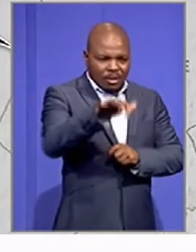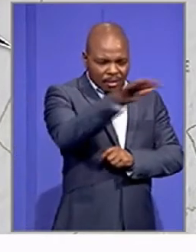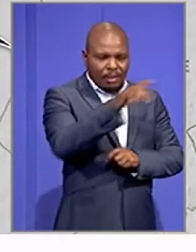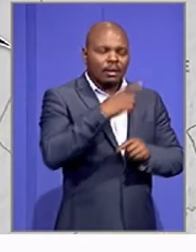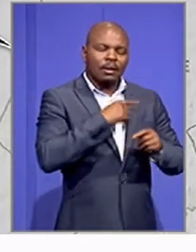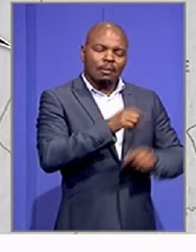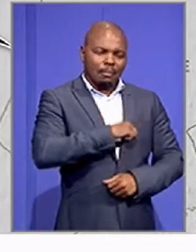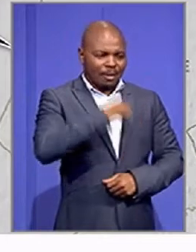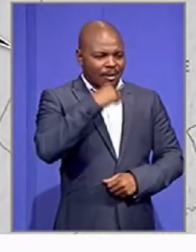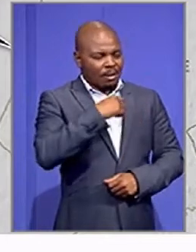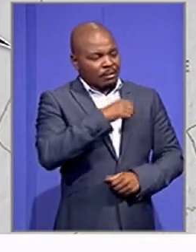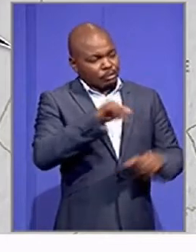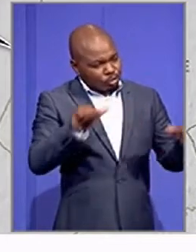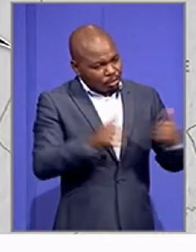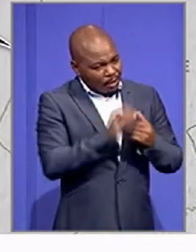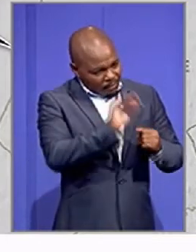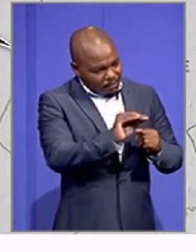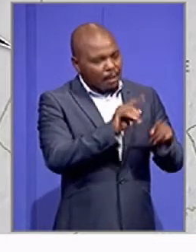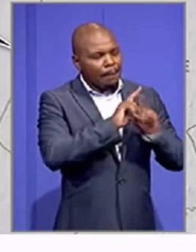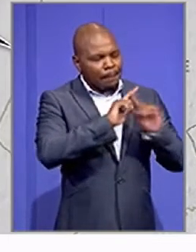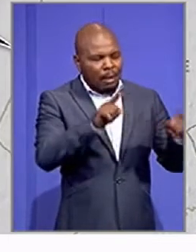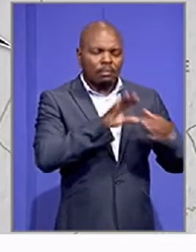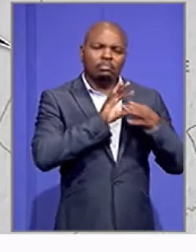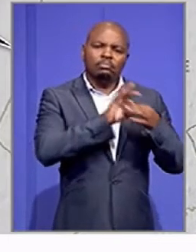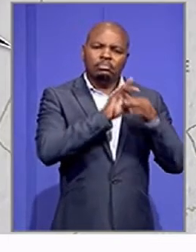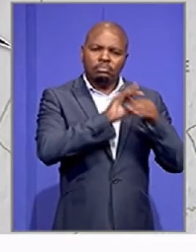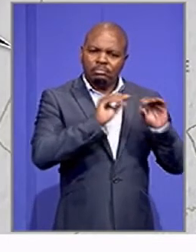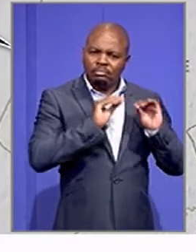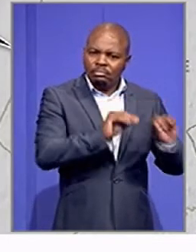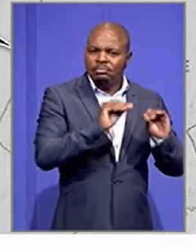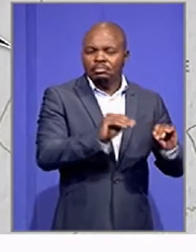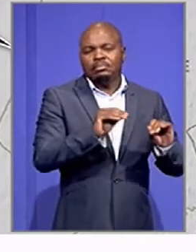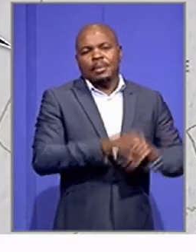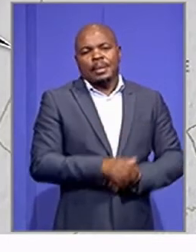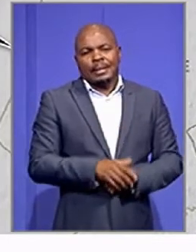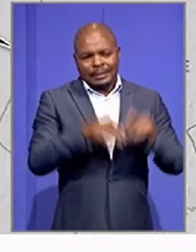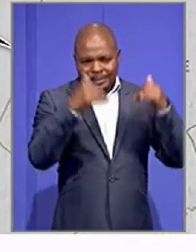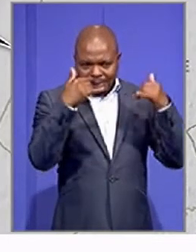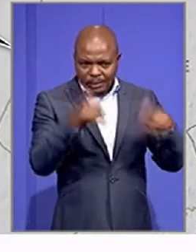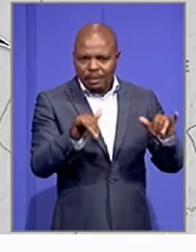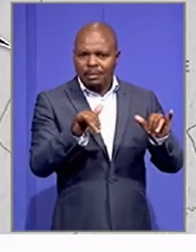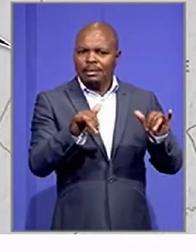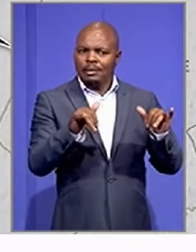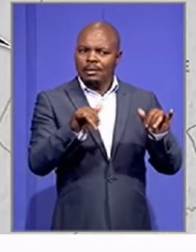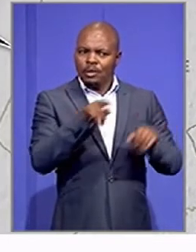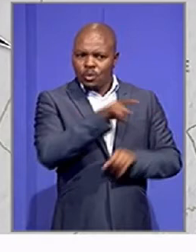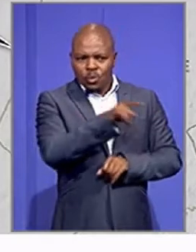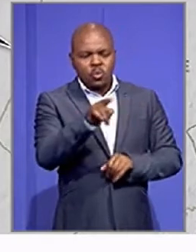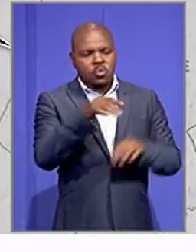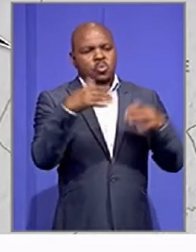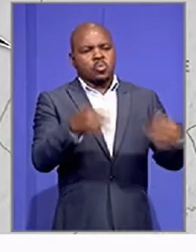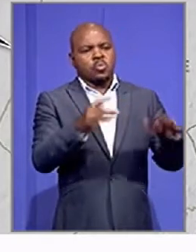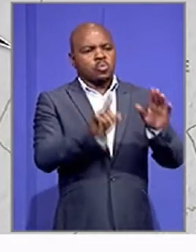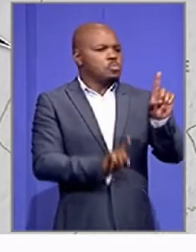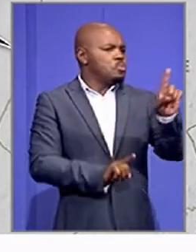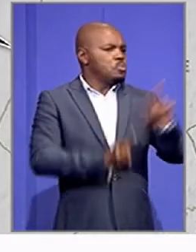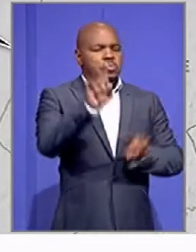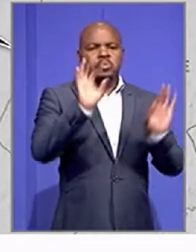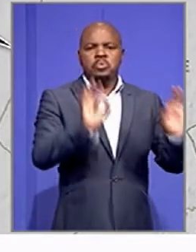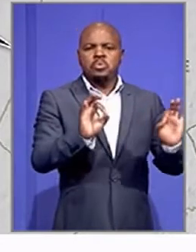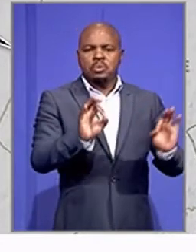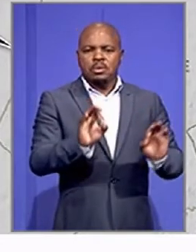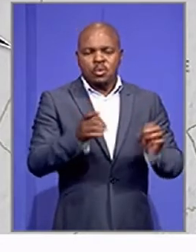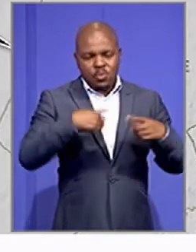the challenges that they're having in terms of learning and teaching support material. For them to still be able to give the country these kind of results, it's something